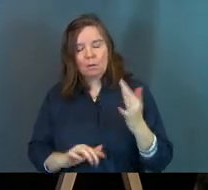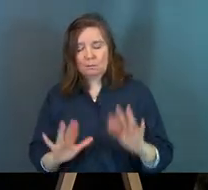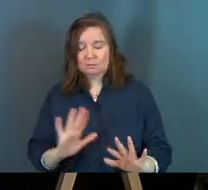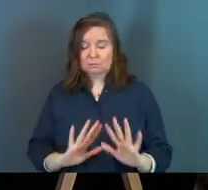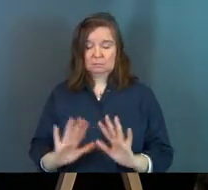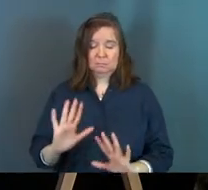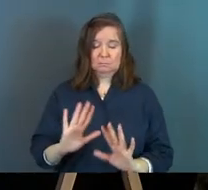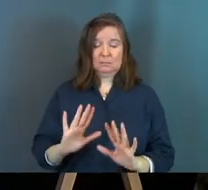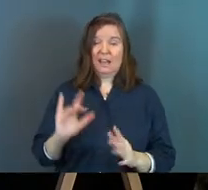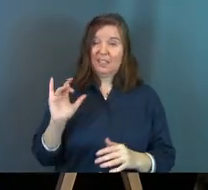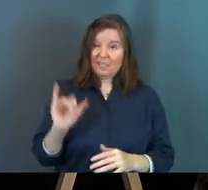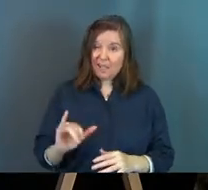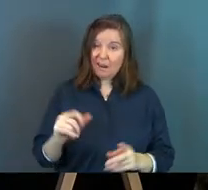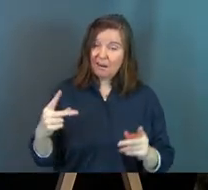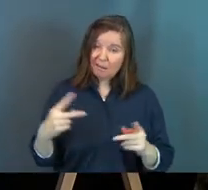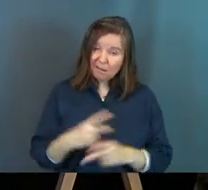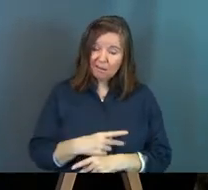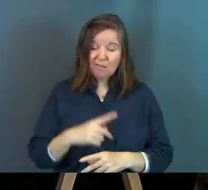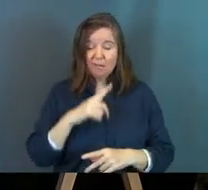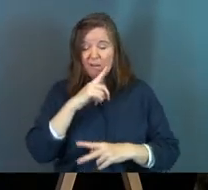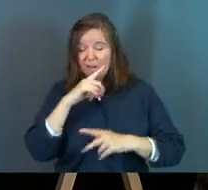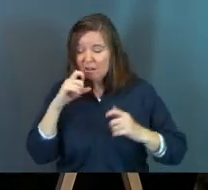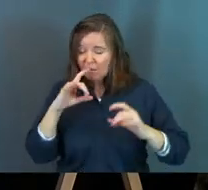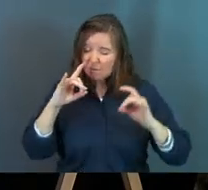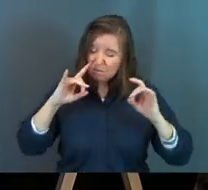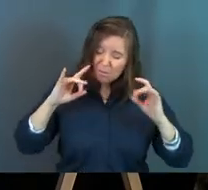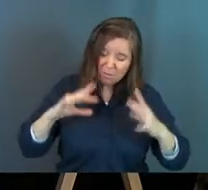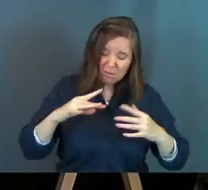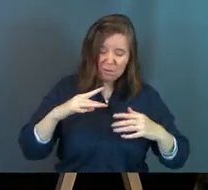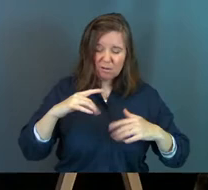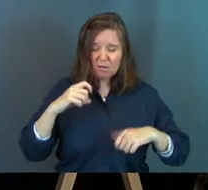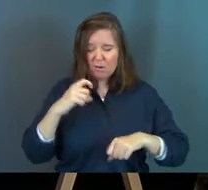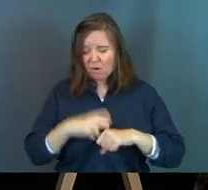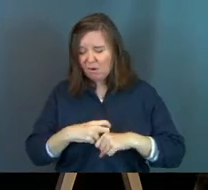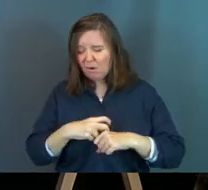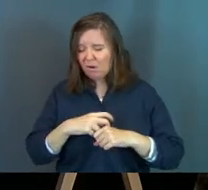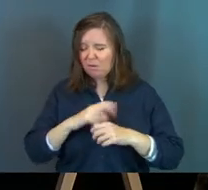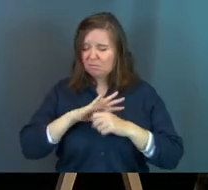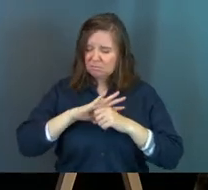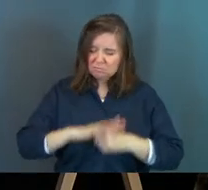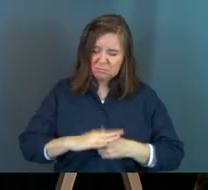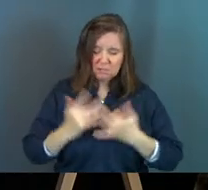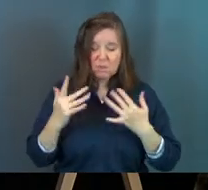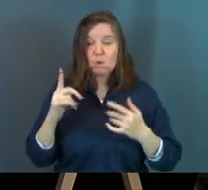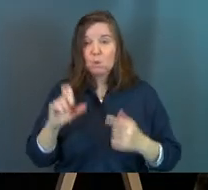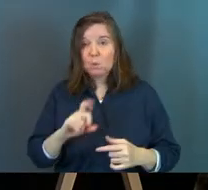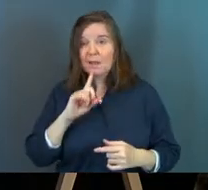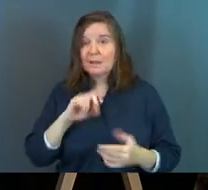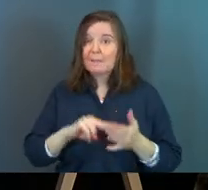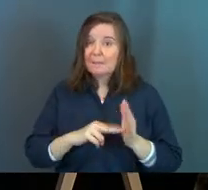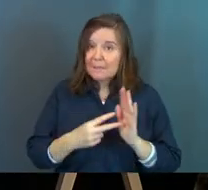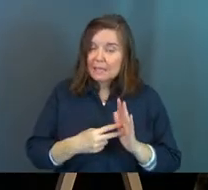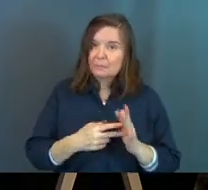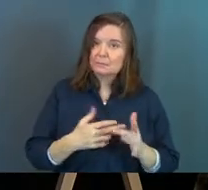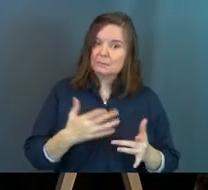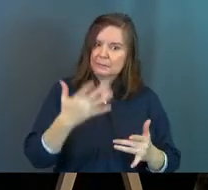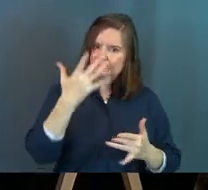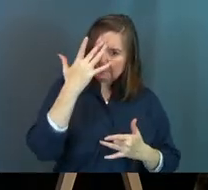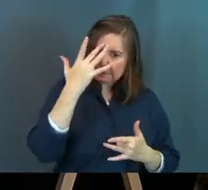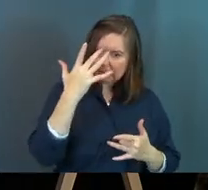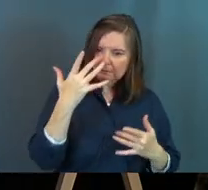It's not until it's that ugly that you really have to do in sickness and in health.